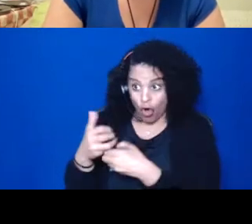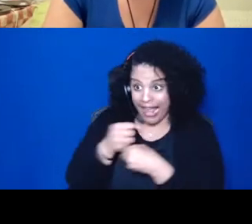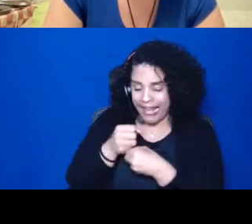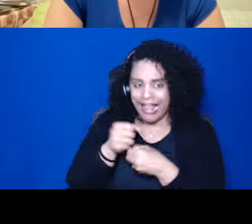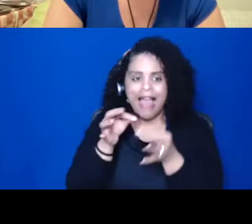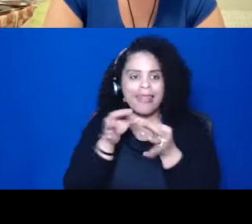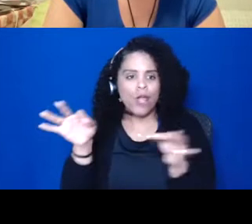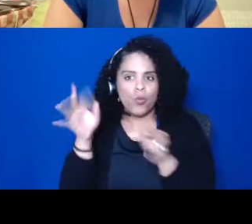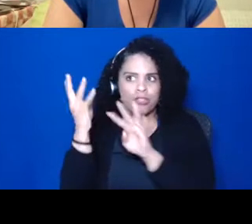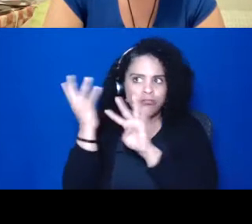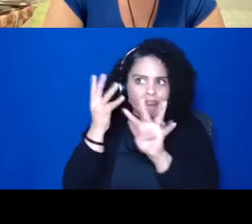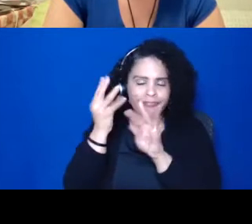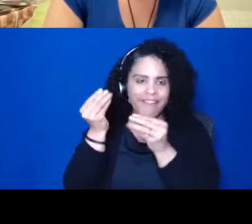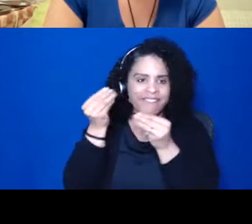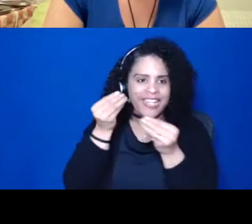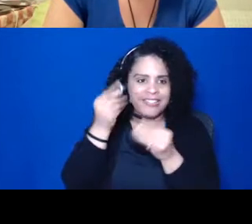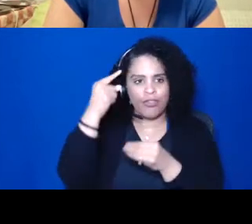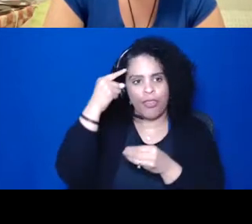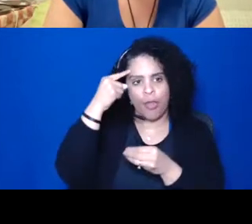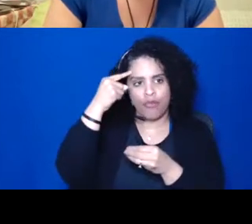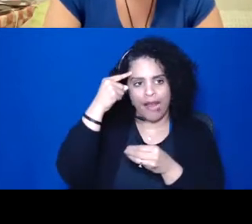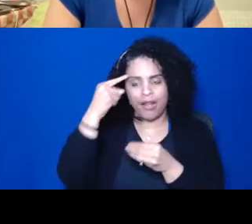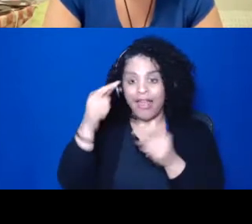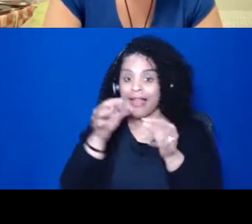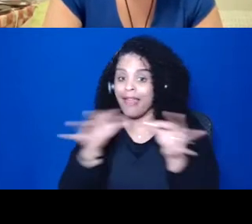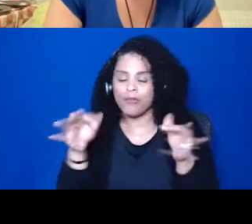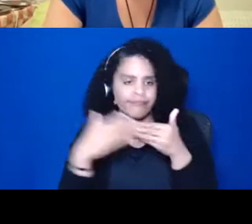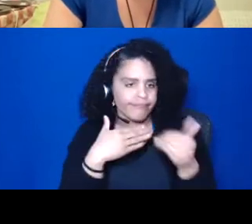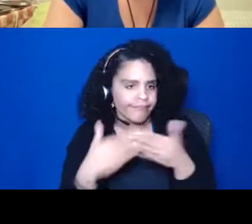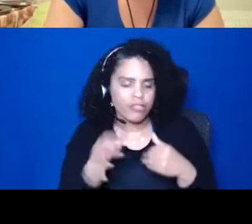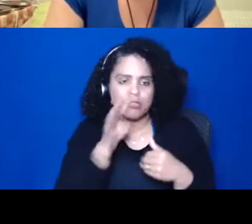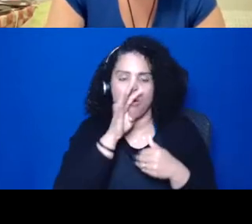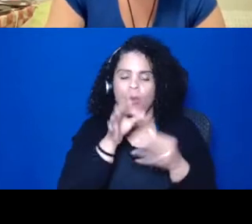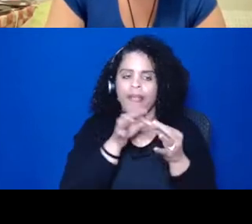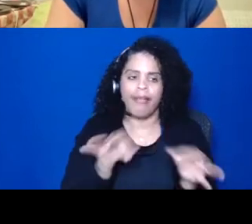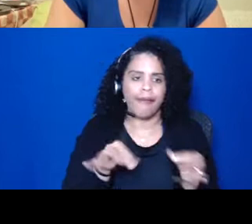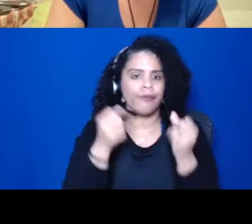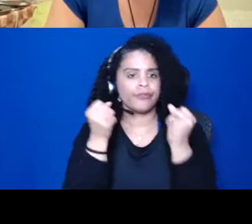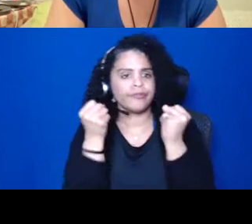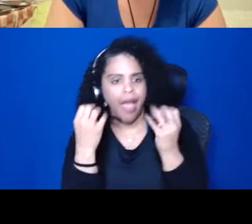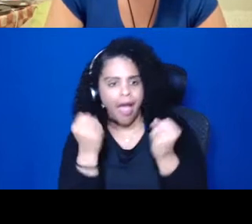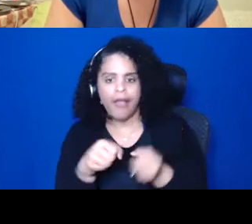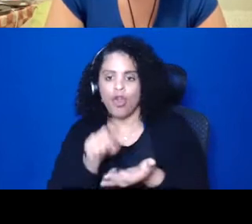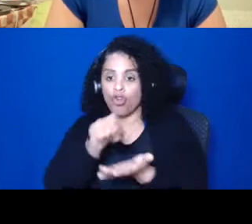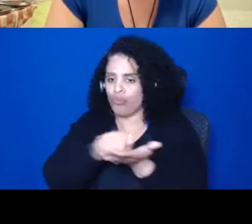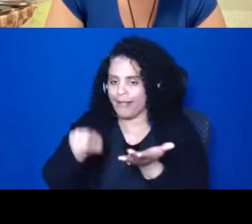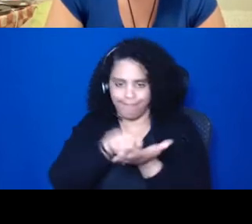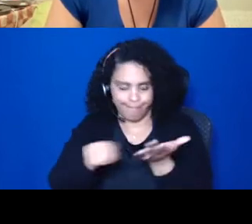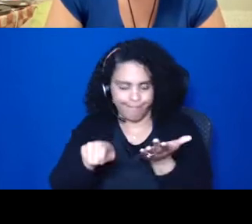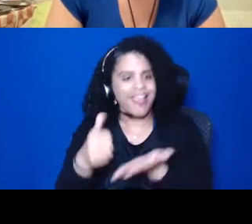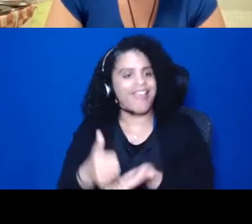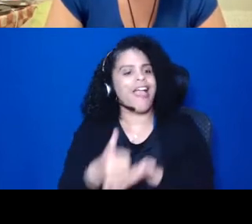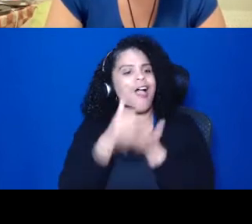the brain. And language, no matter whether it is spoken, signed, or written, helps